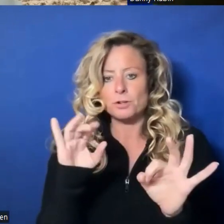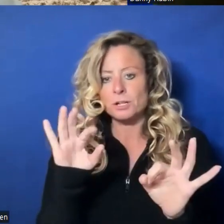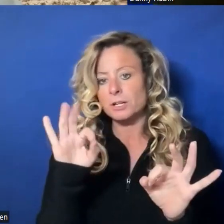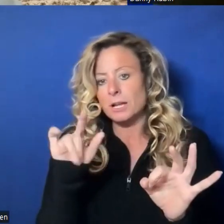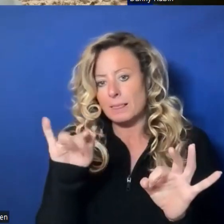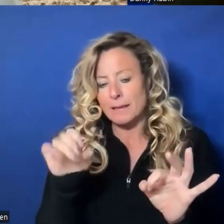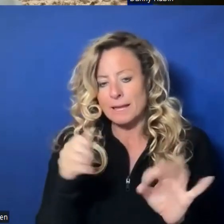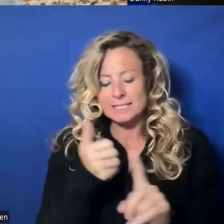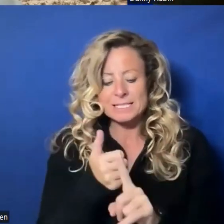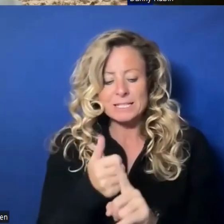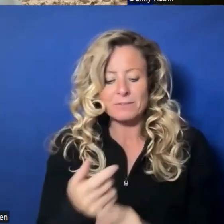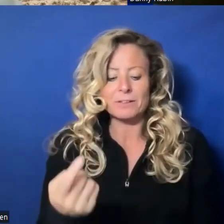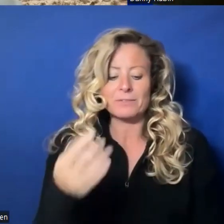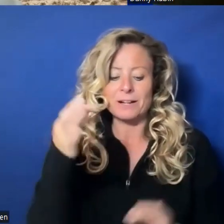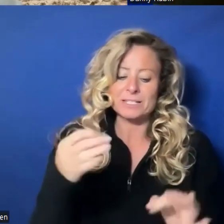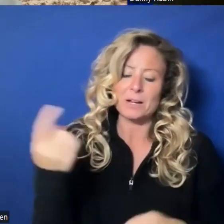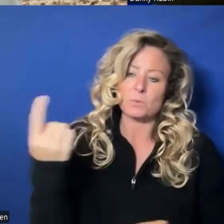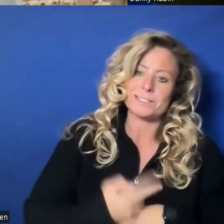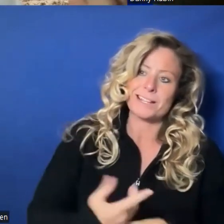right. decide one day